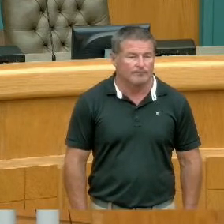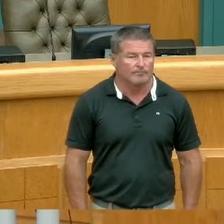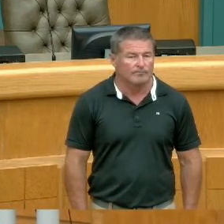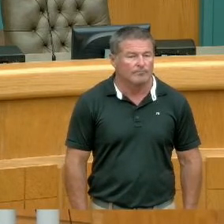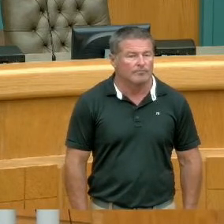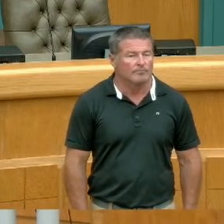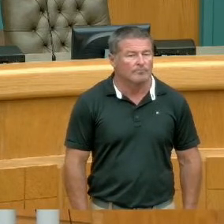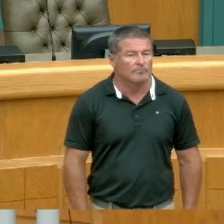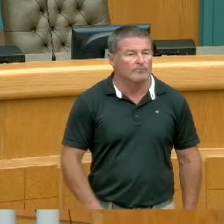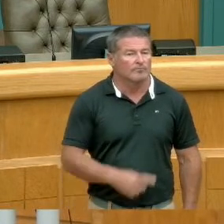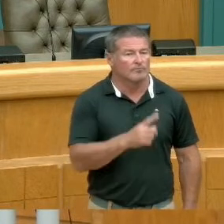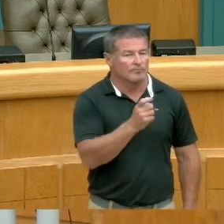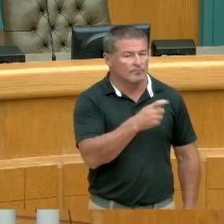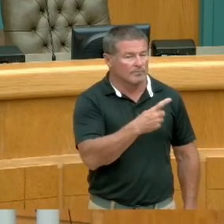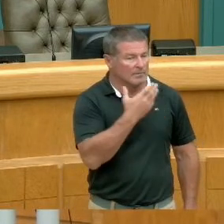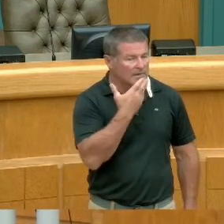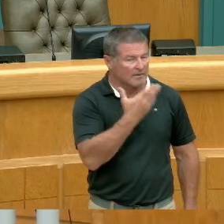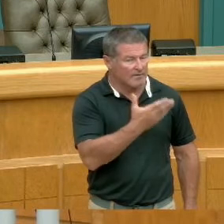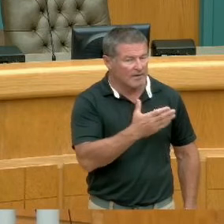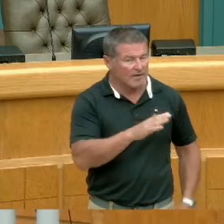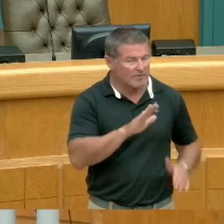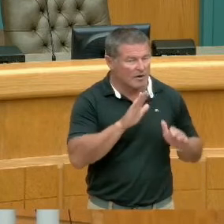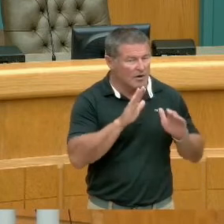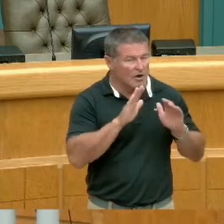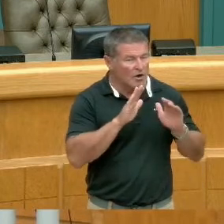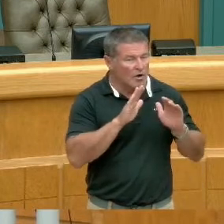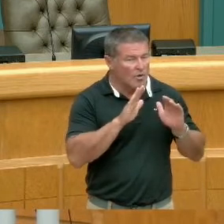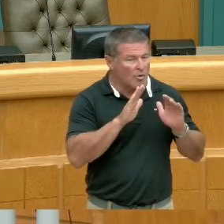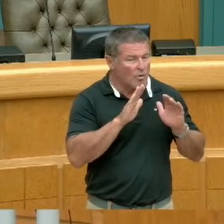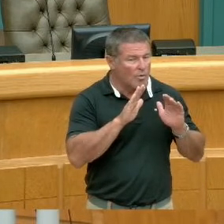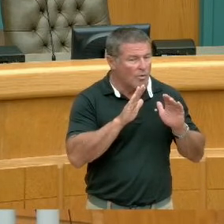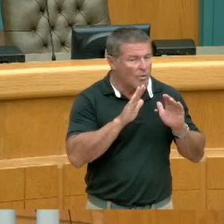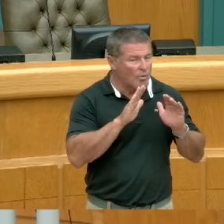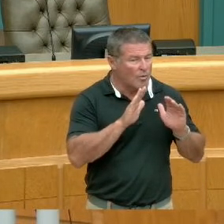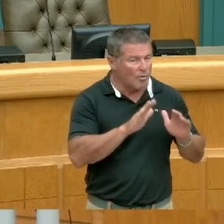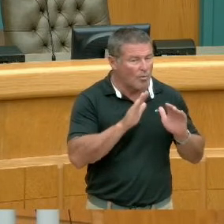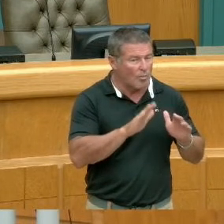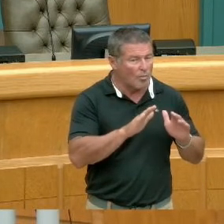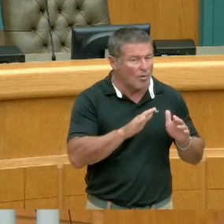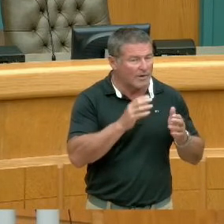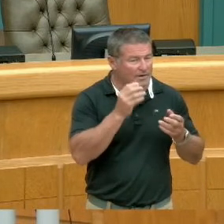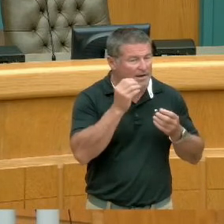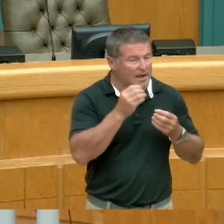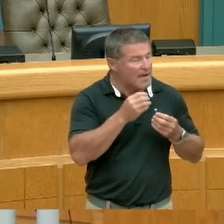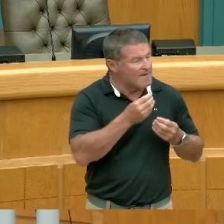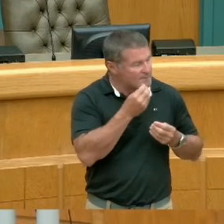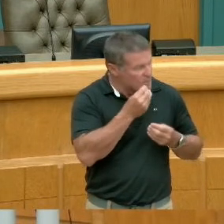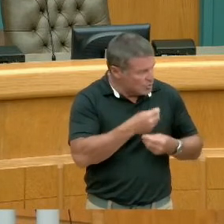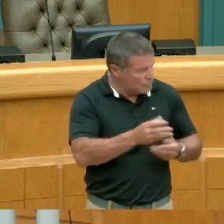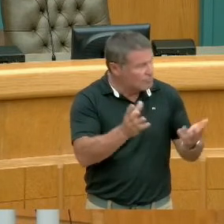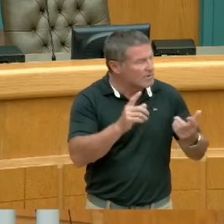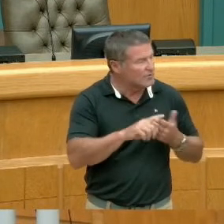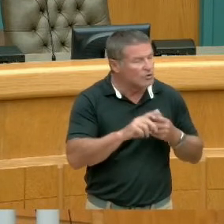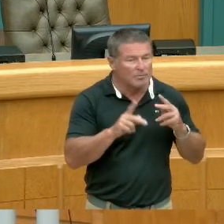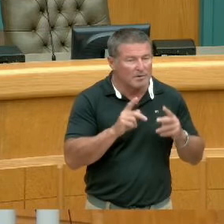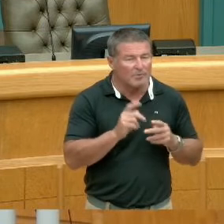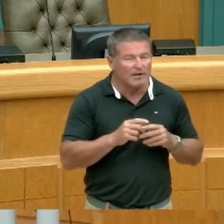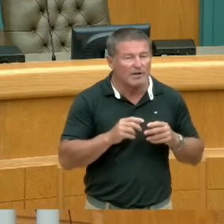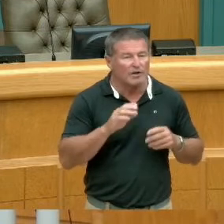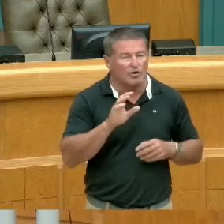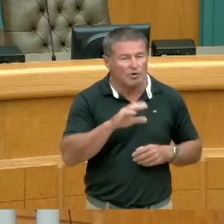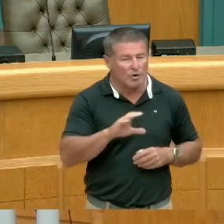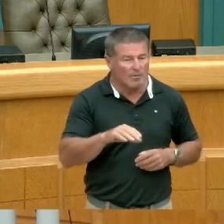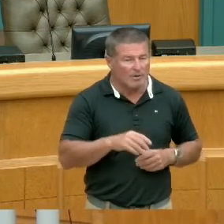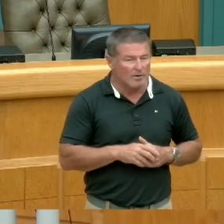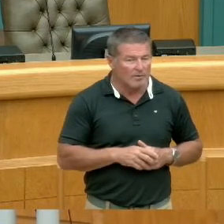Yes, good afternoon. Thank you so much for a wonderful meal that you give to a lot of population in Corpus Christi. And I just wanted to say that